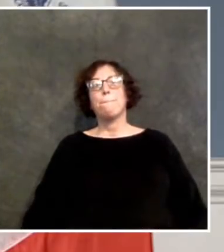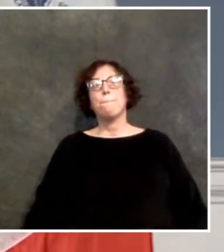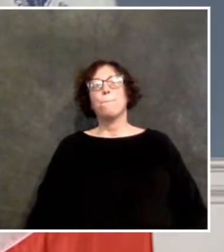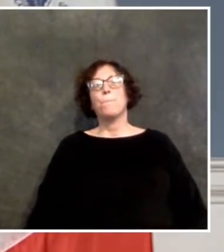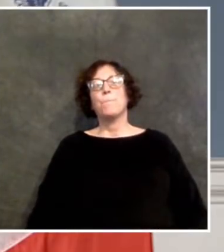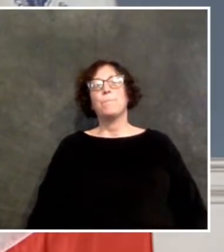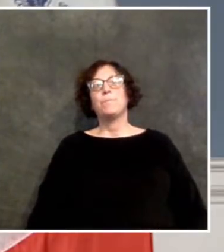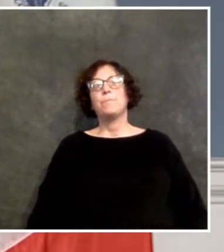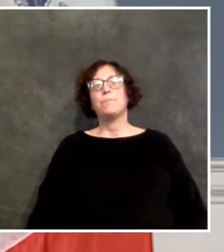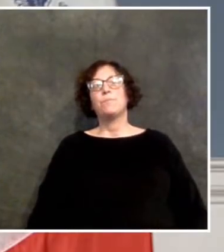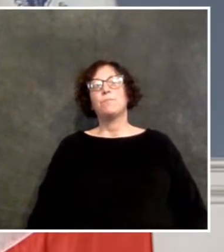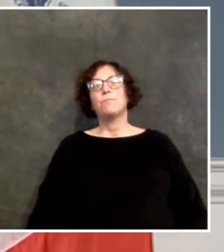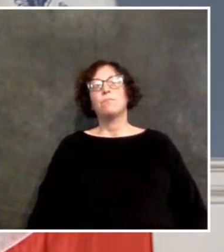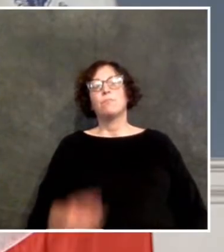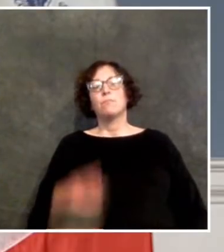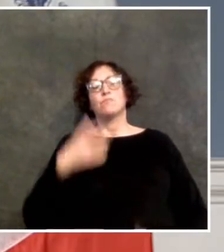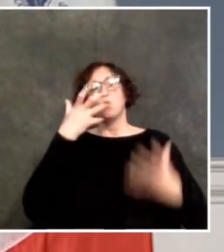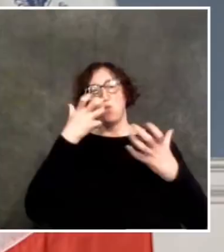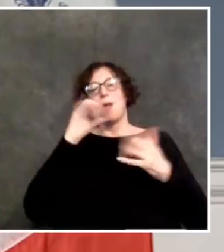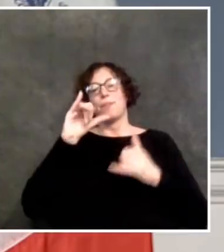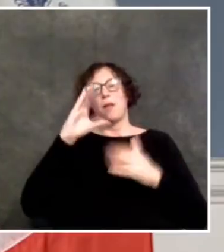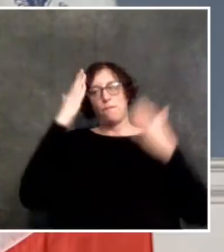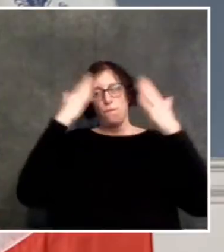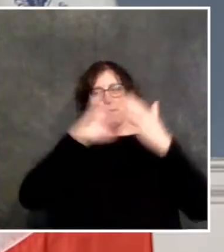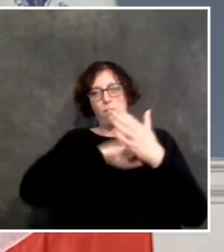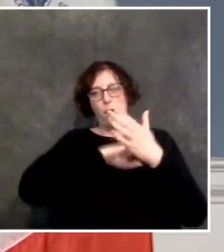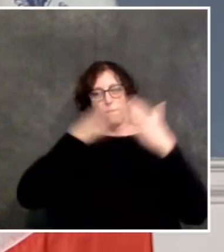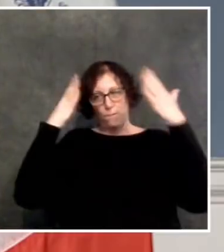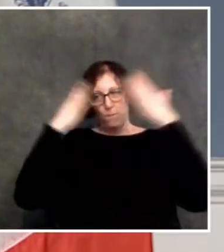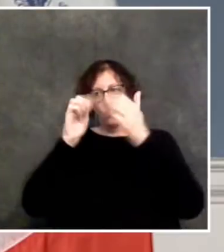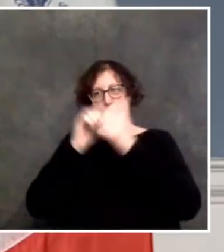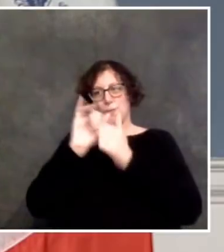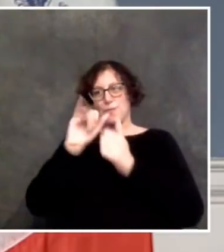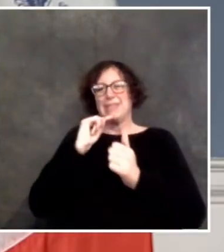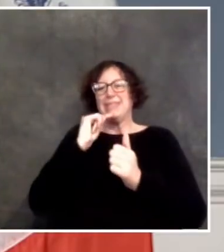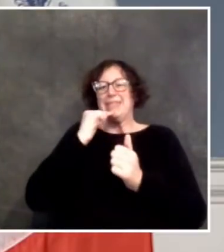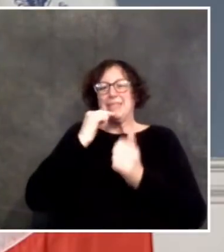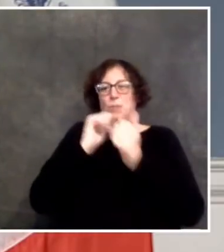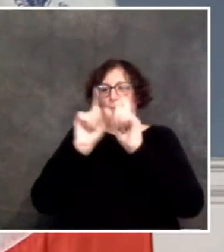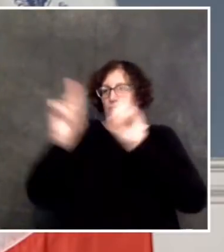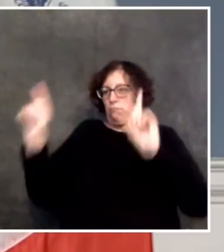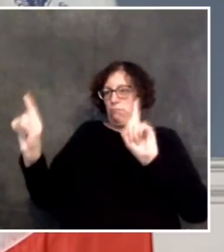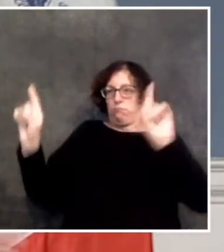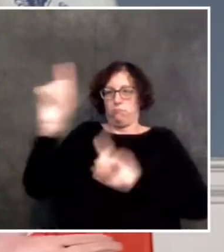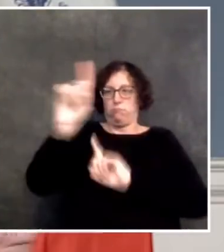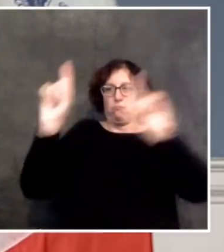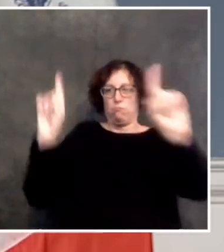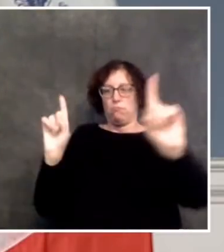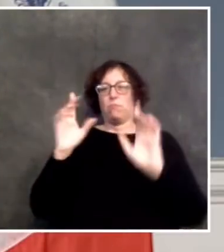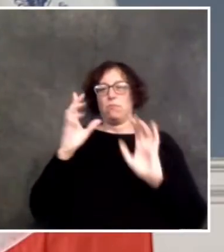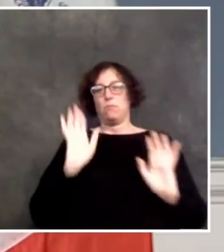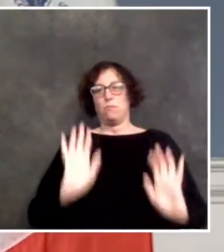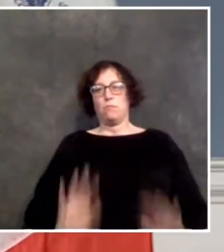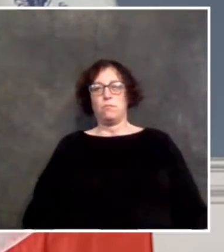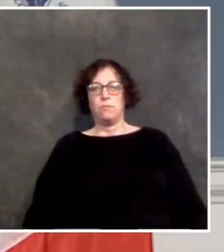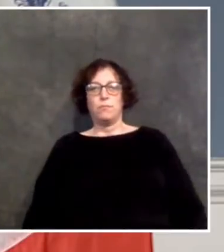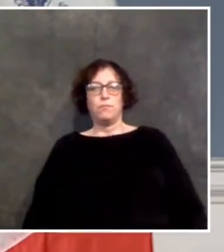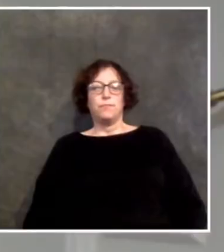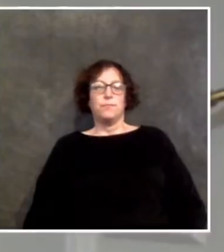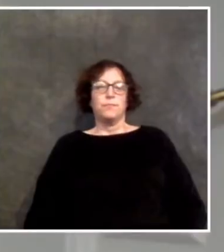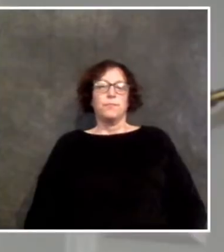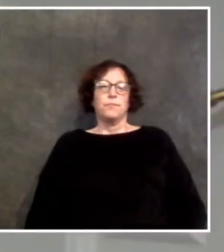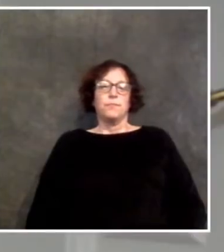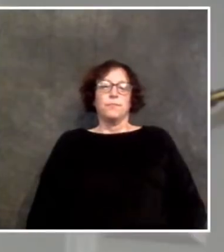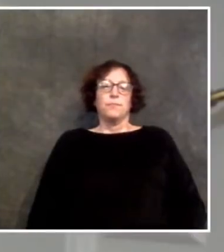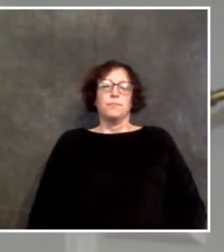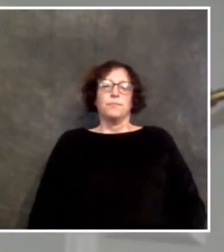giving people some helpful advice based on new evidence that we think will help protect other people. I agree with that, Mr. Mayor. And